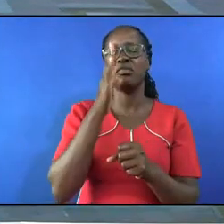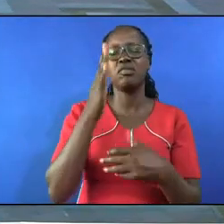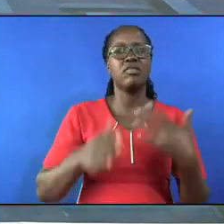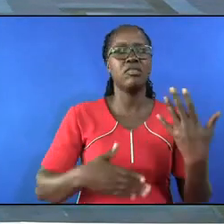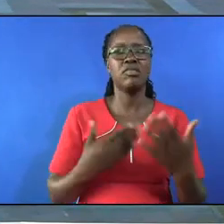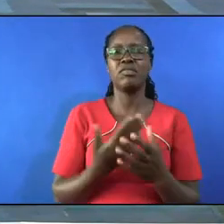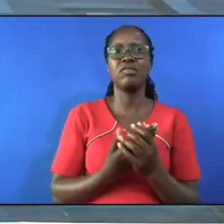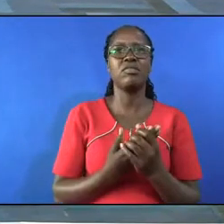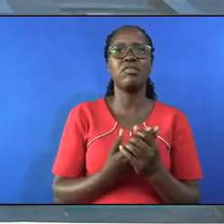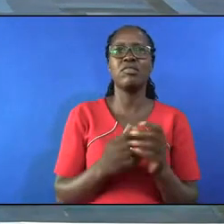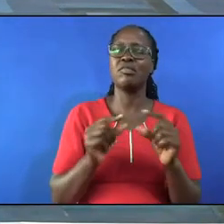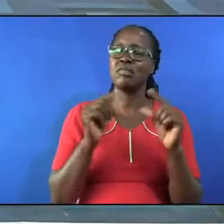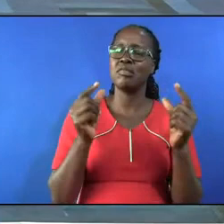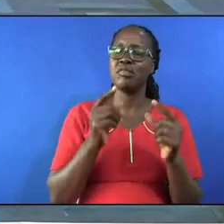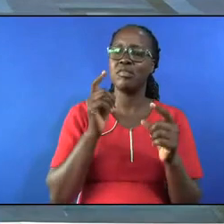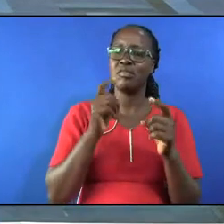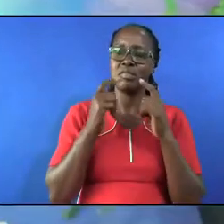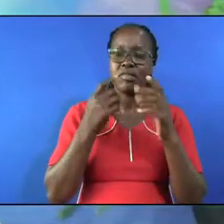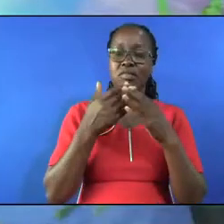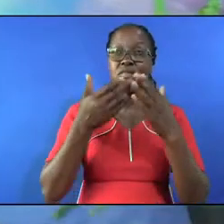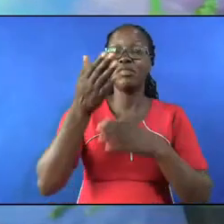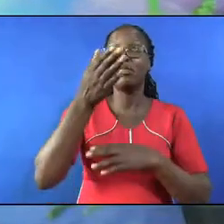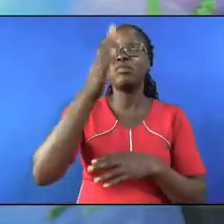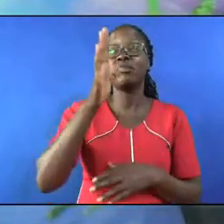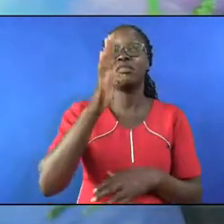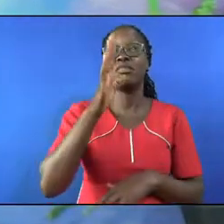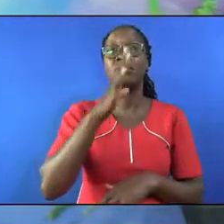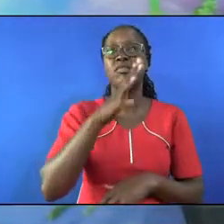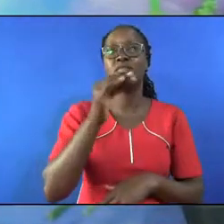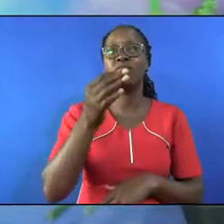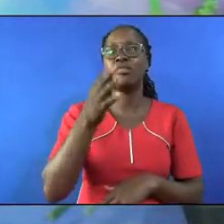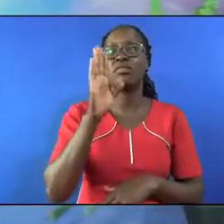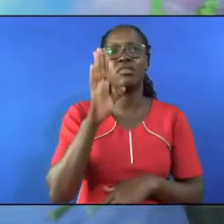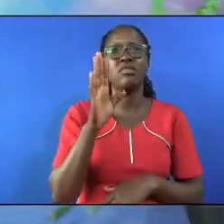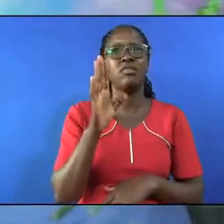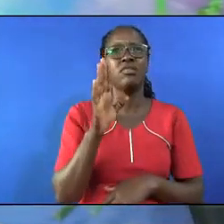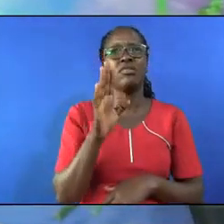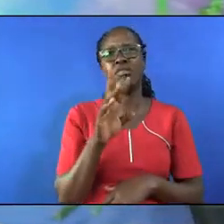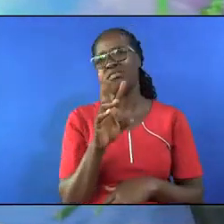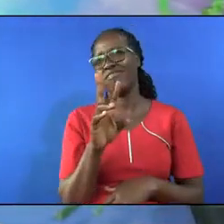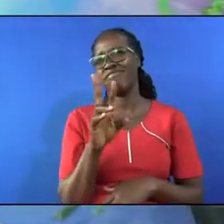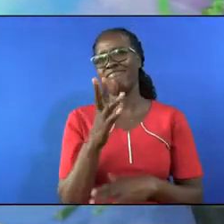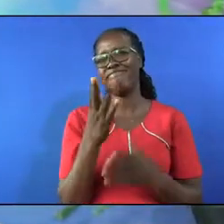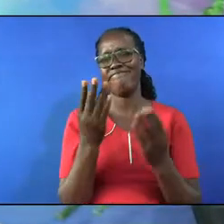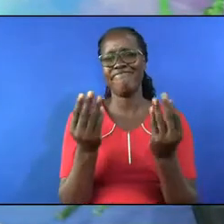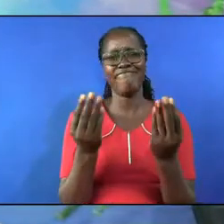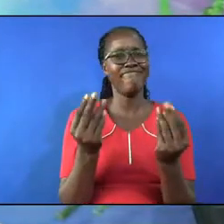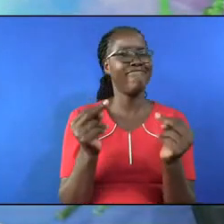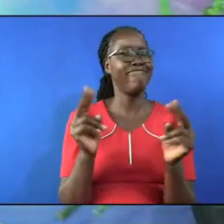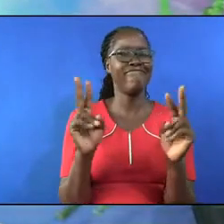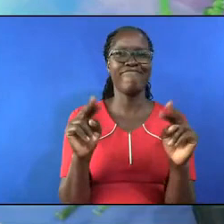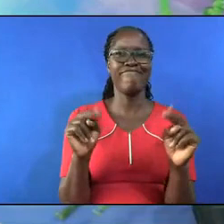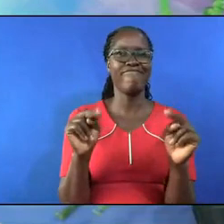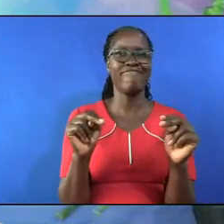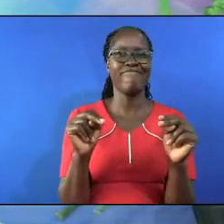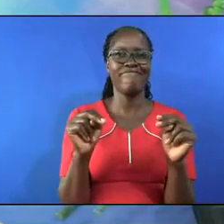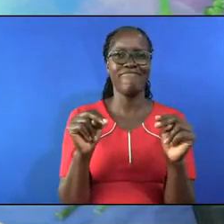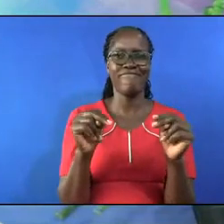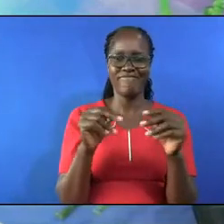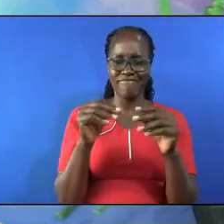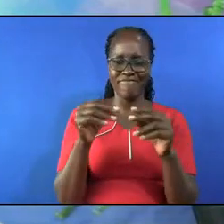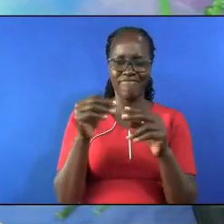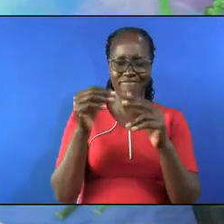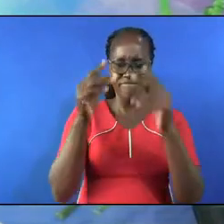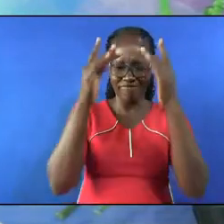was a great sin in the eyes of the Lord. And God did not take this sin lightly. He was determined to destroy